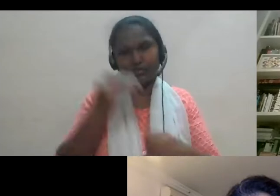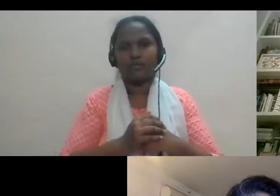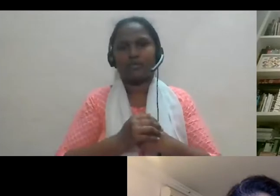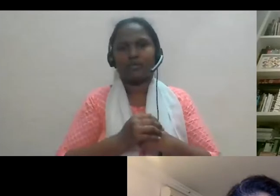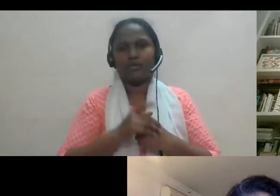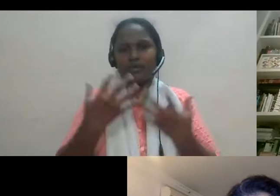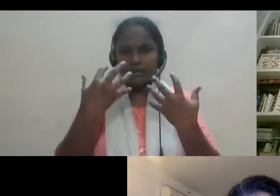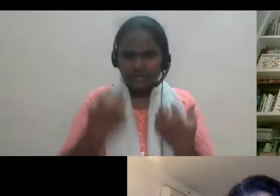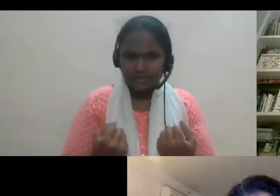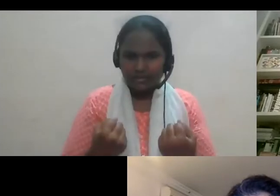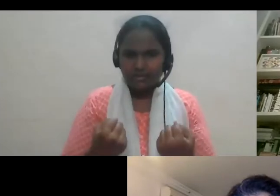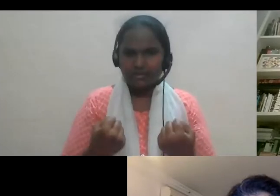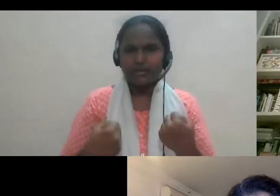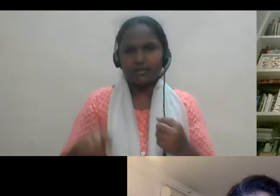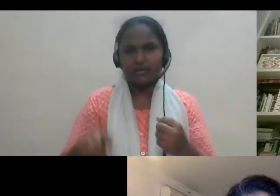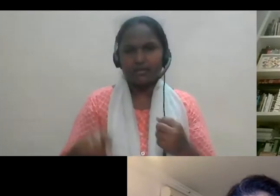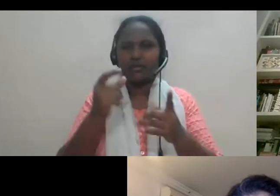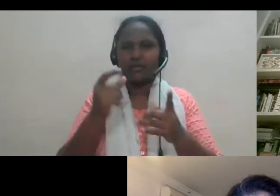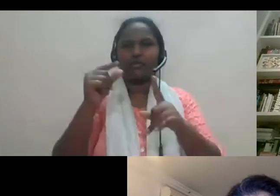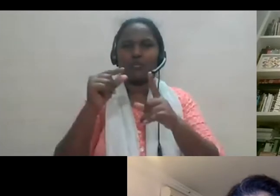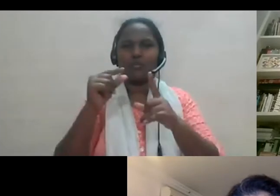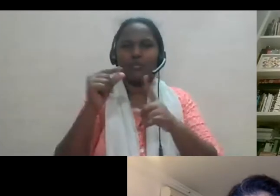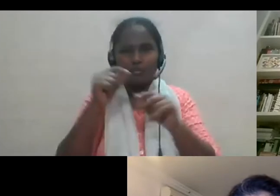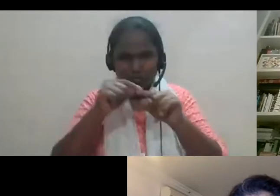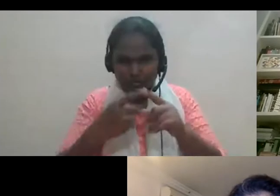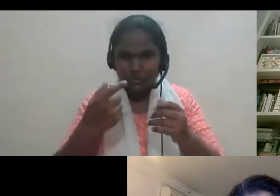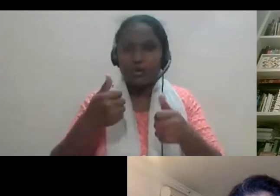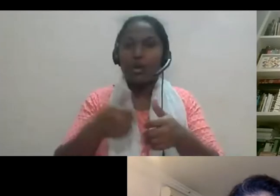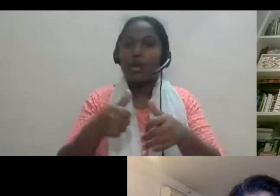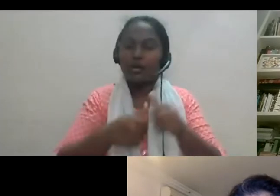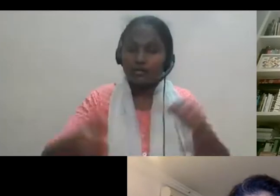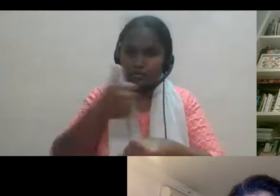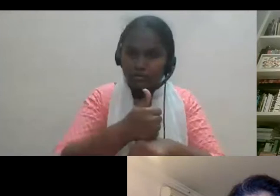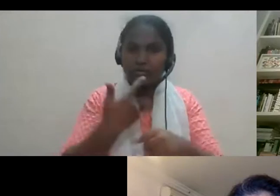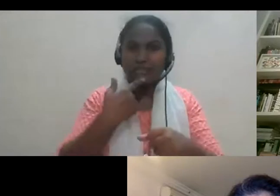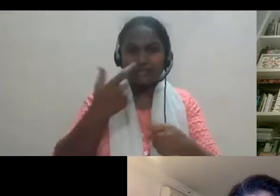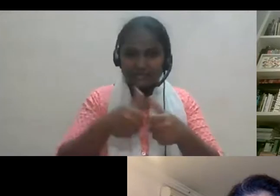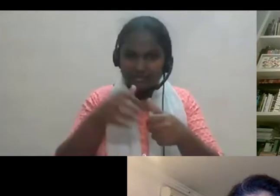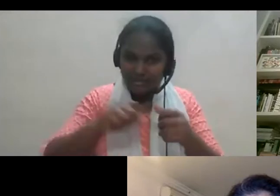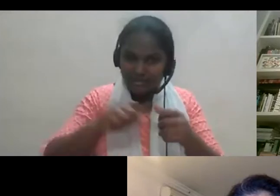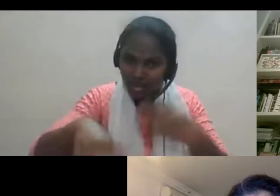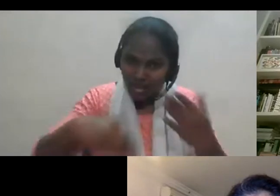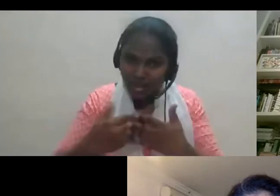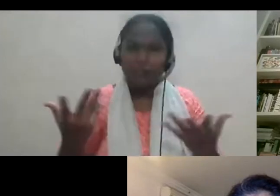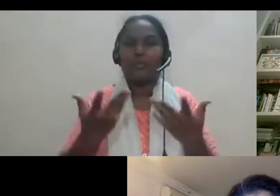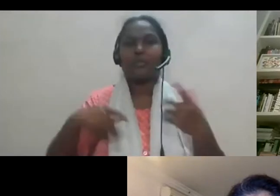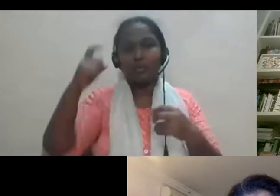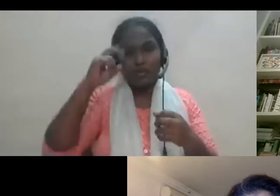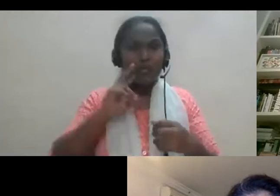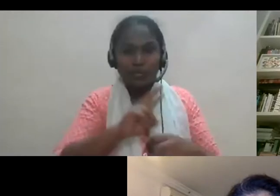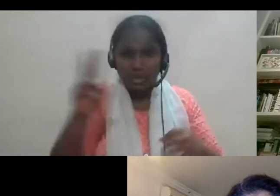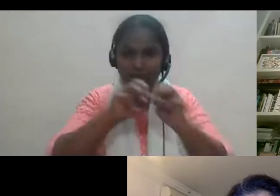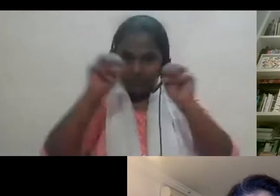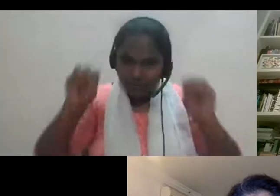the people that are in a situation of political authority, to insist about the value of a